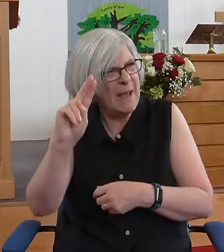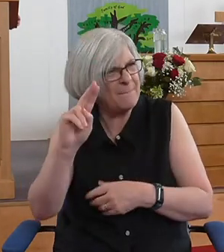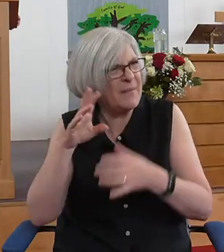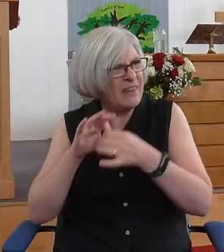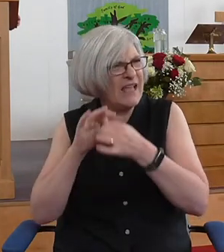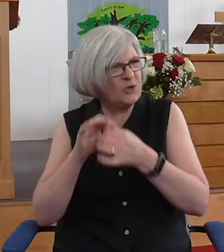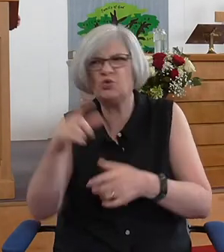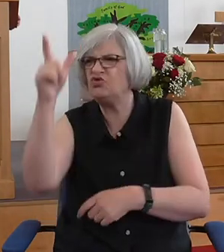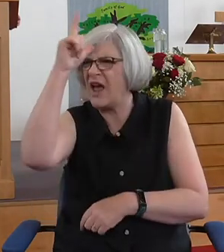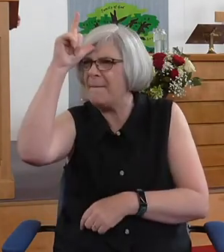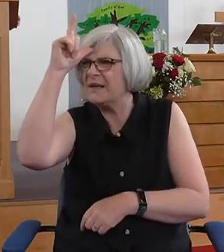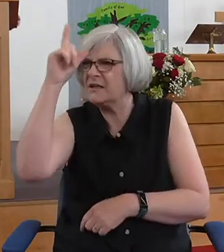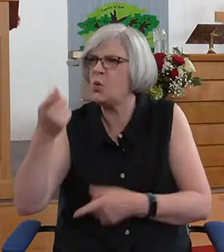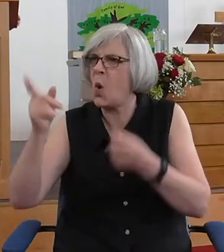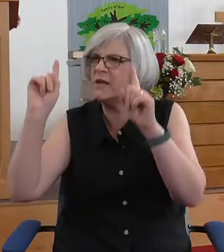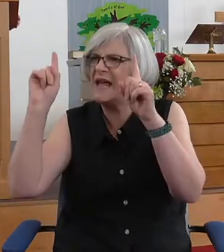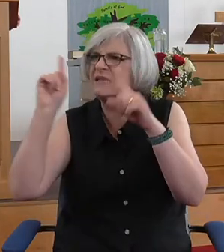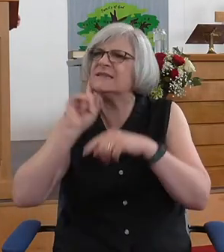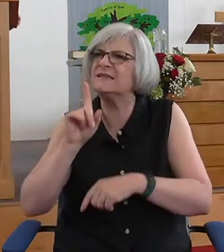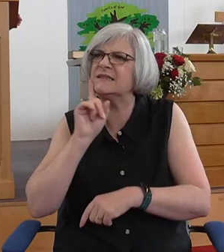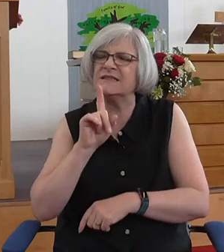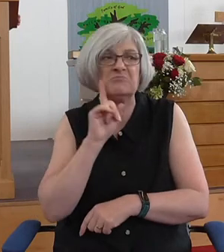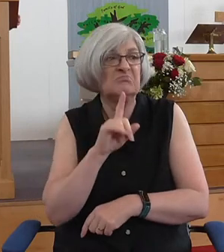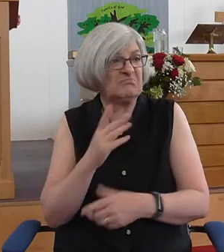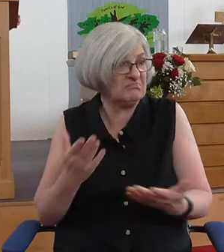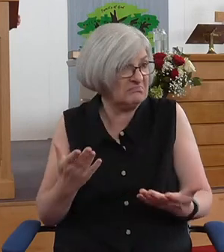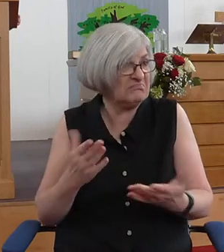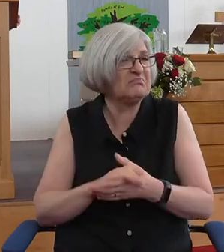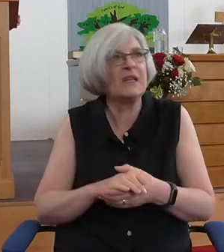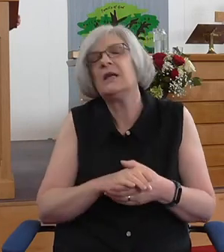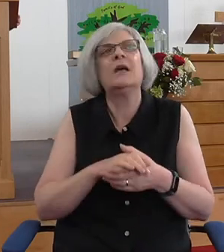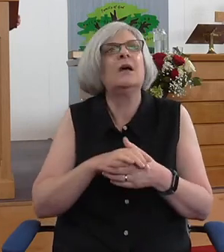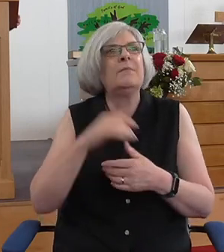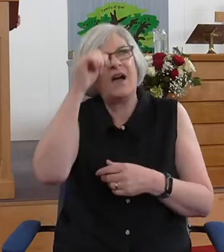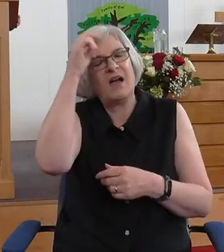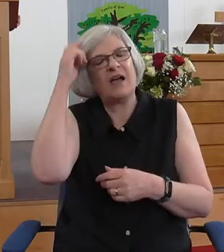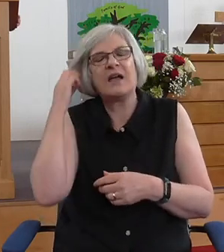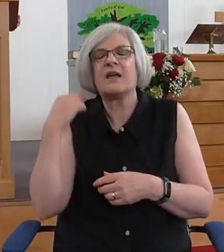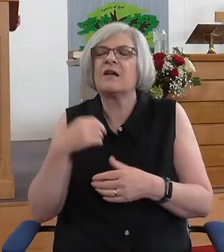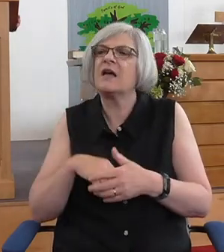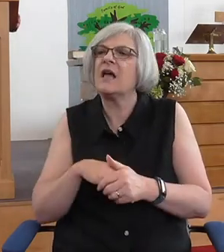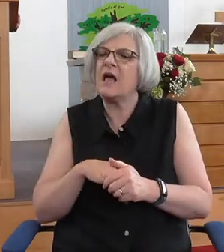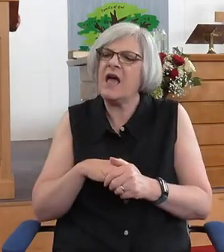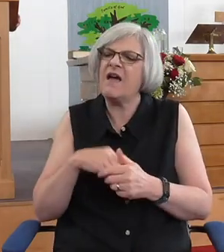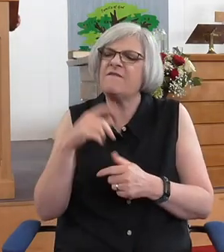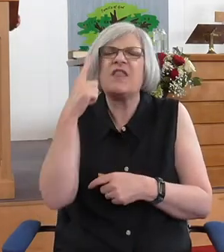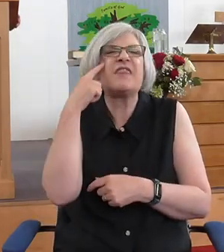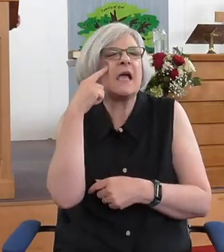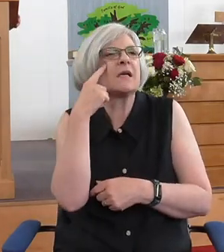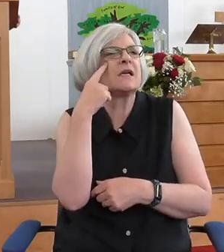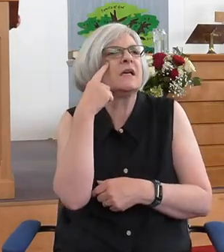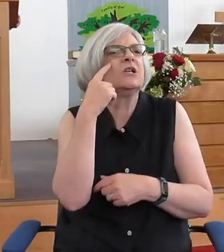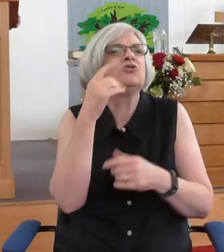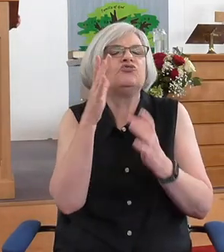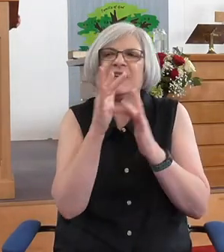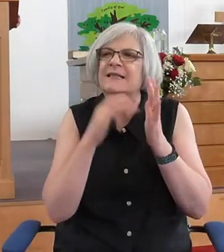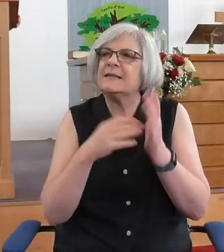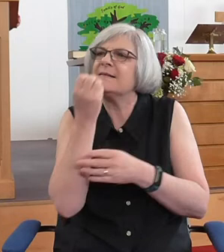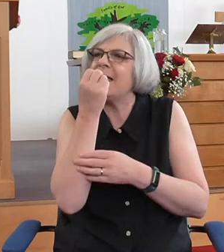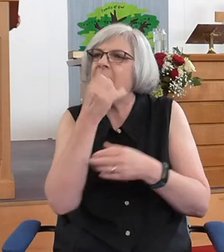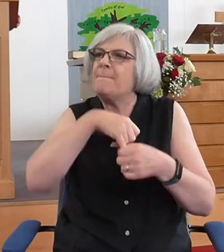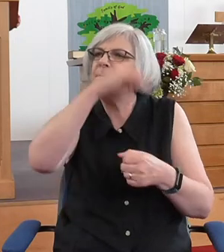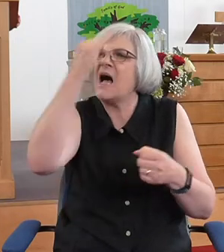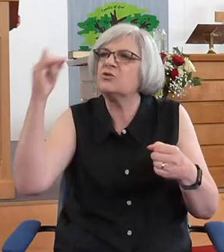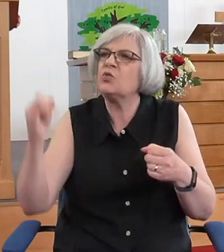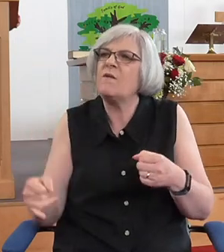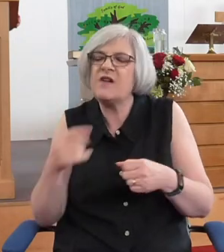But if you want to remember when Passover falls, it's easy, because Jesus ate the Passover meal with his disciples before his